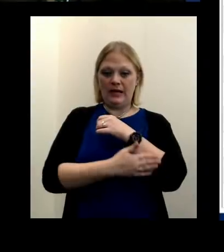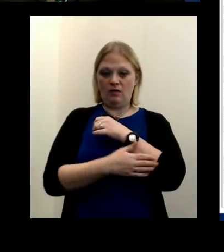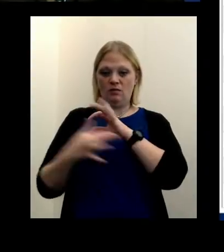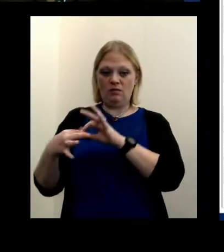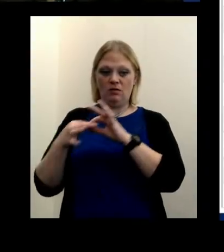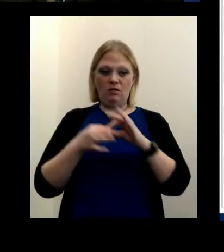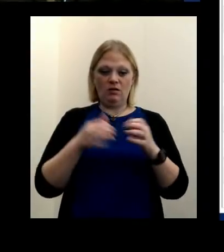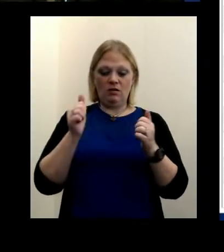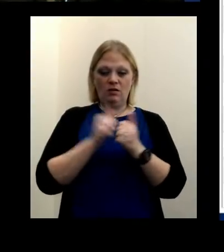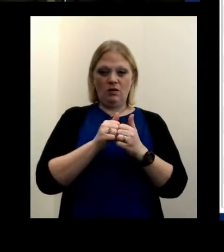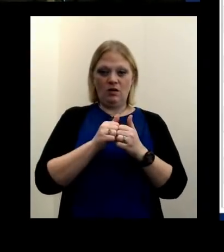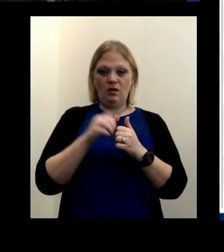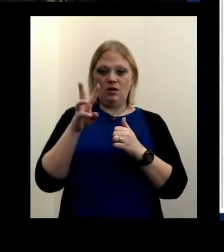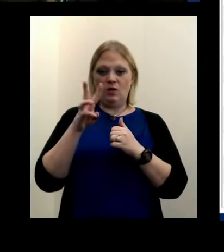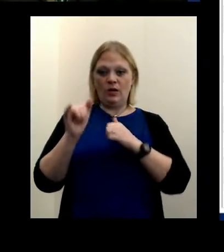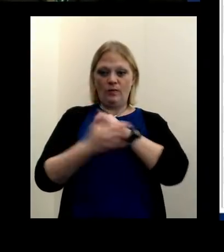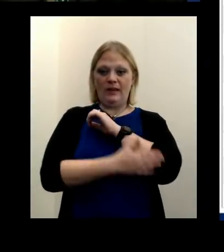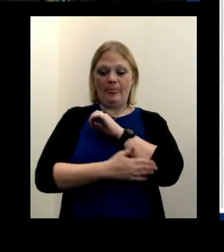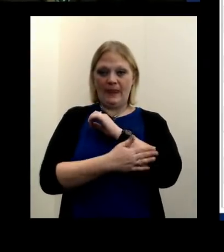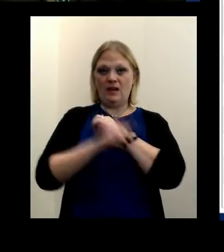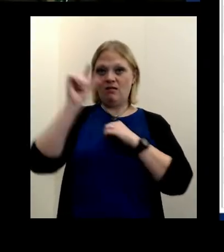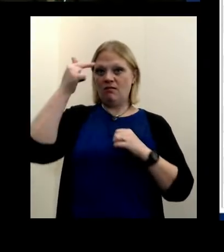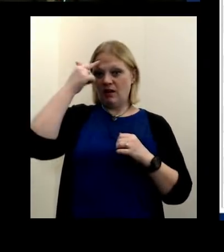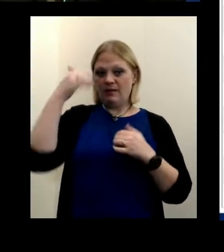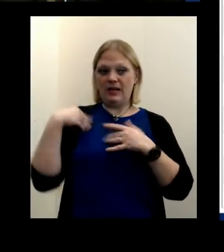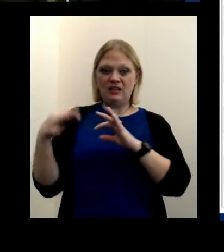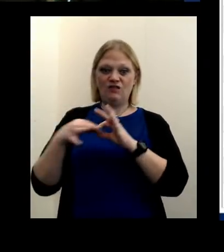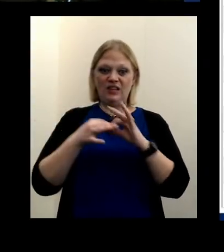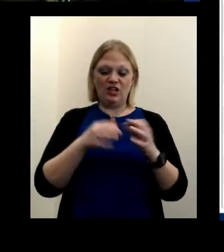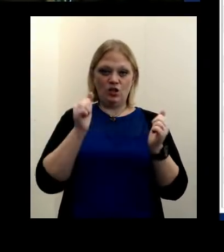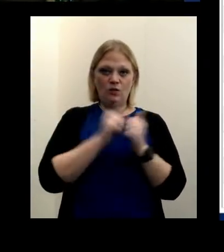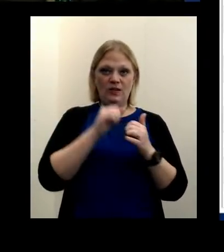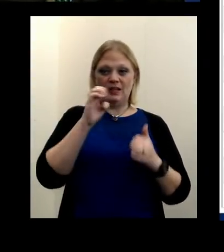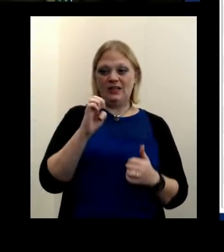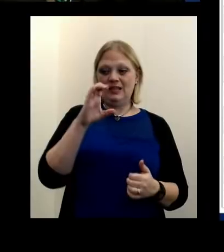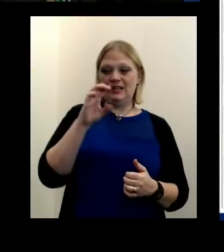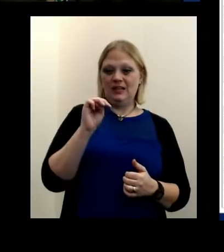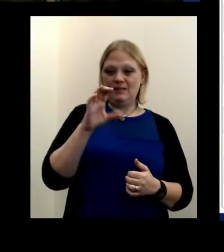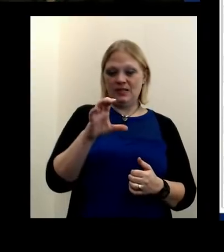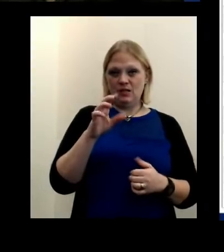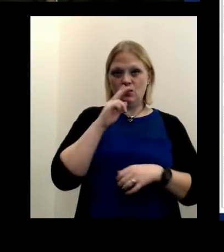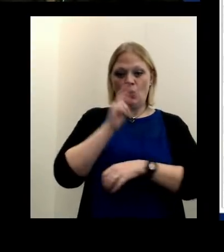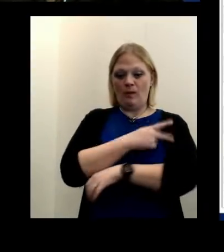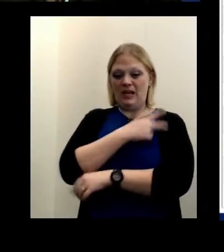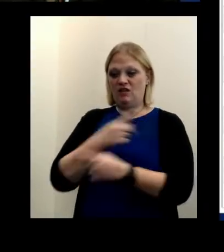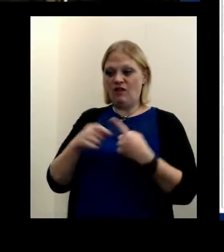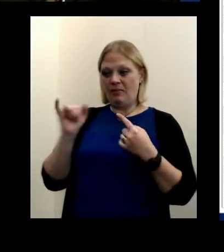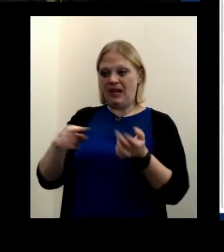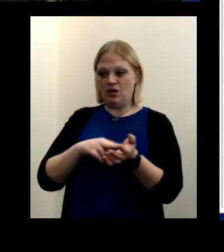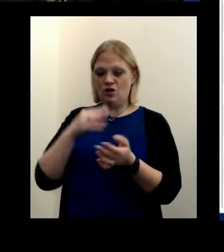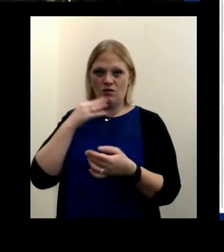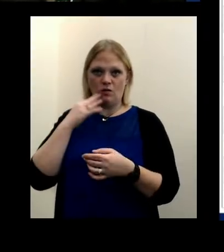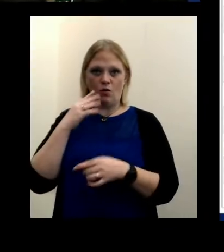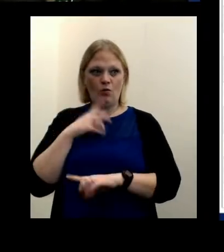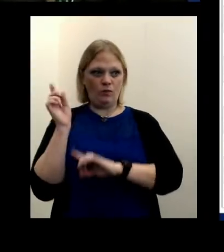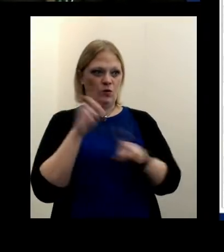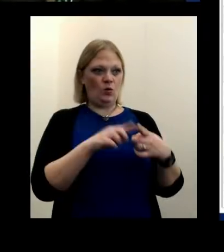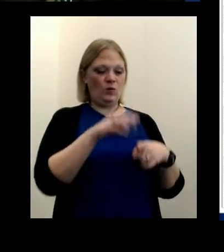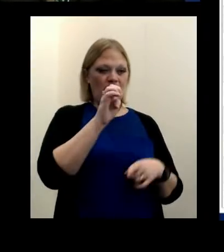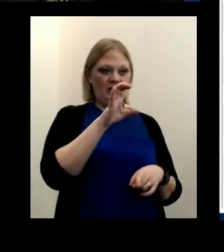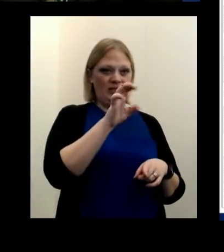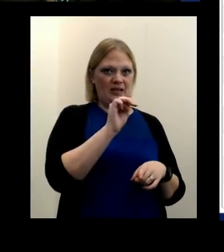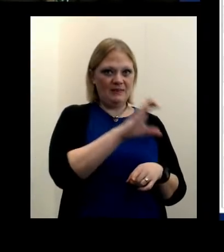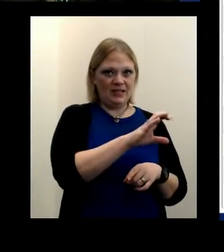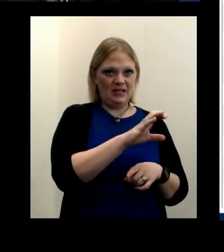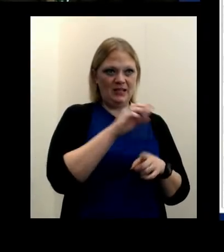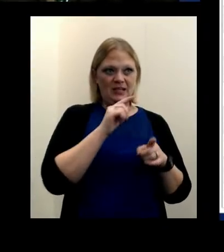with Wyoming County, the government, that has a relationship with ECMC. So patients from that nursing home generally end up in ECMC. But when it